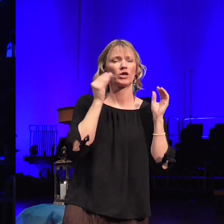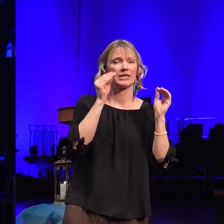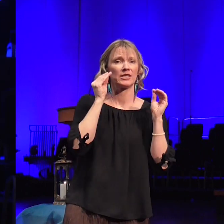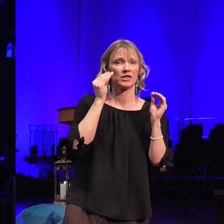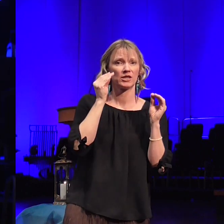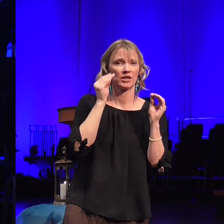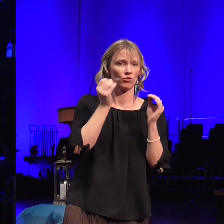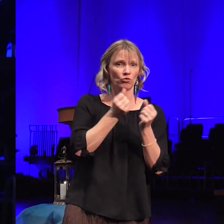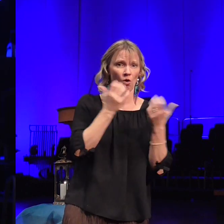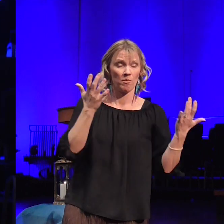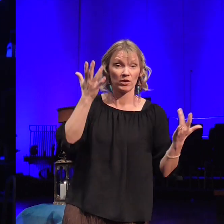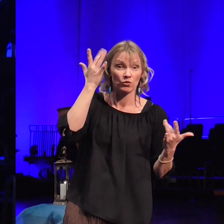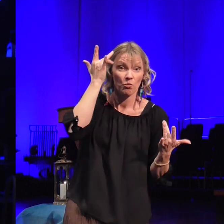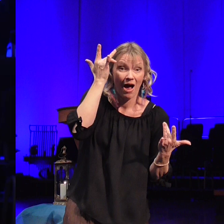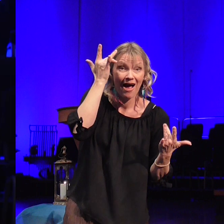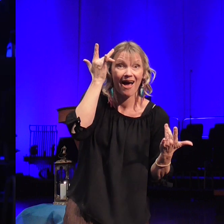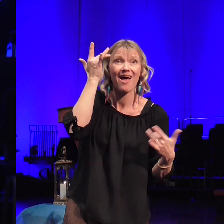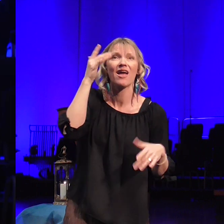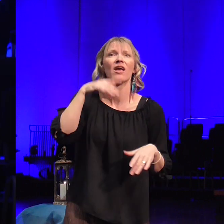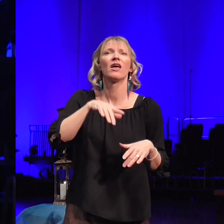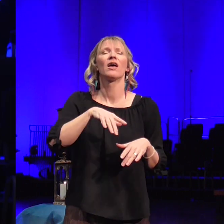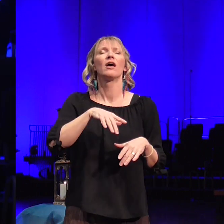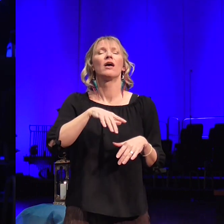much, is that